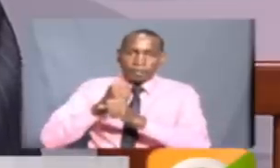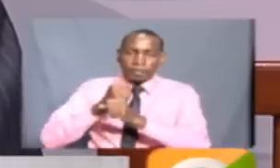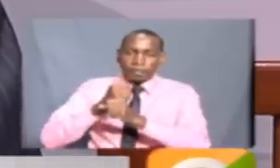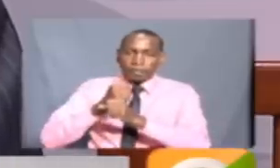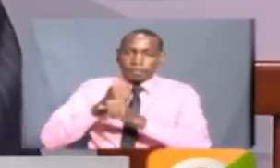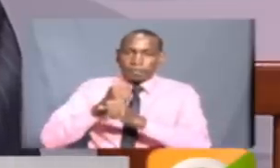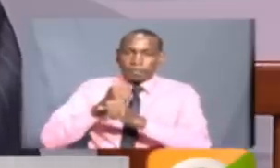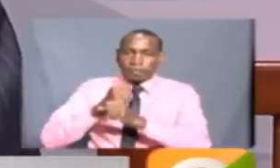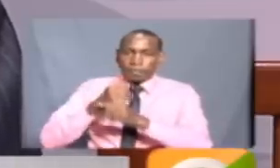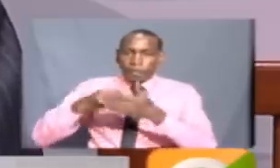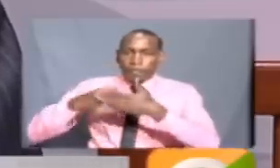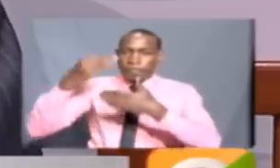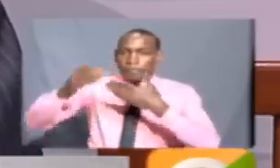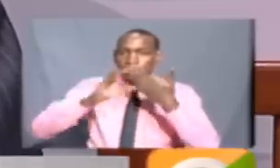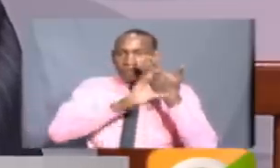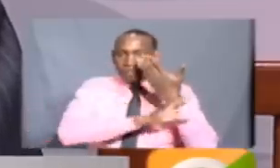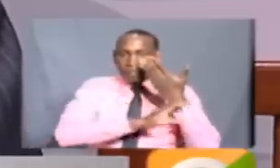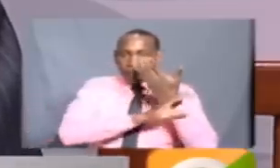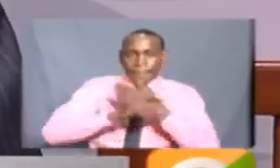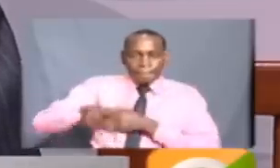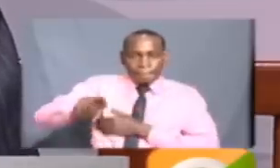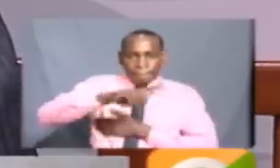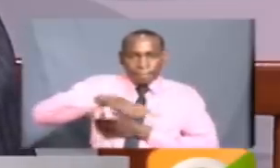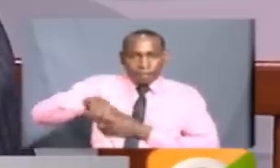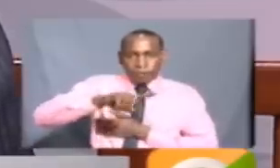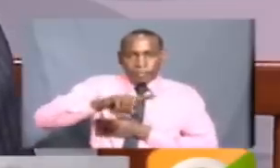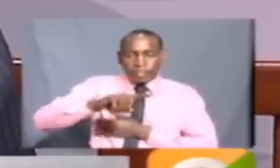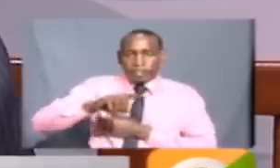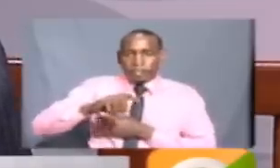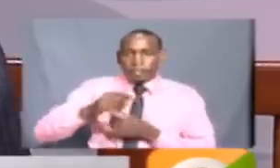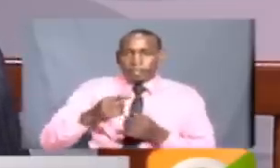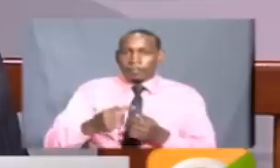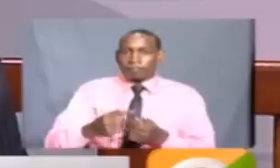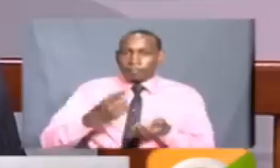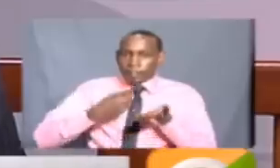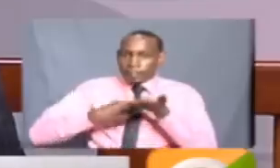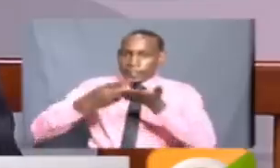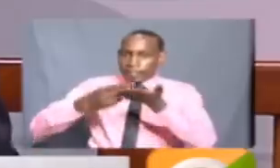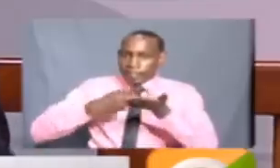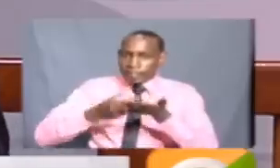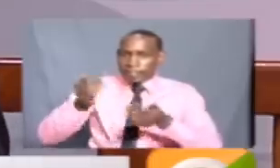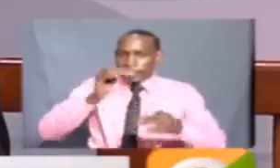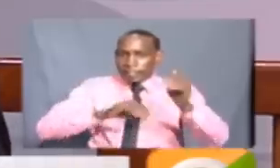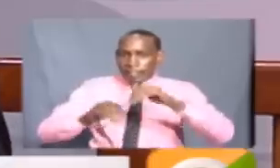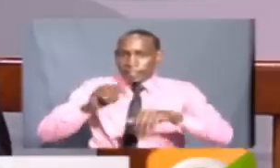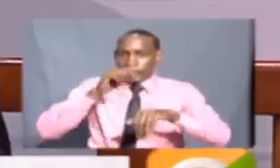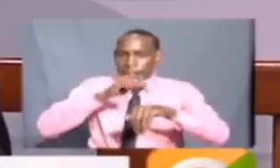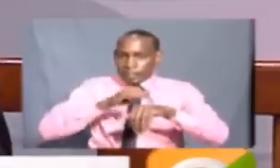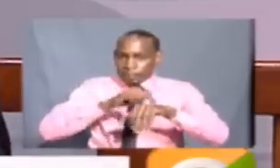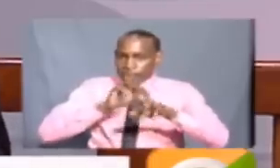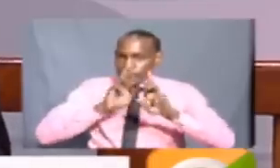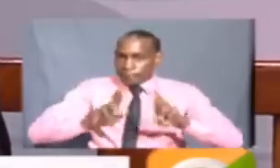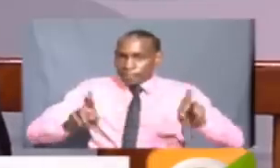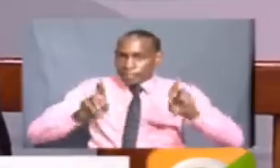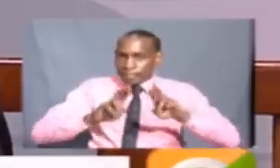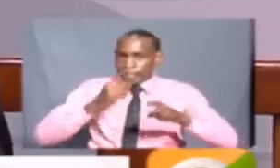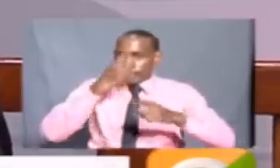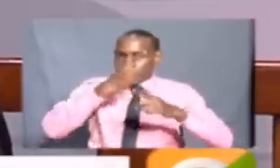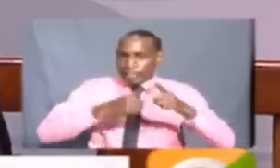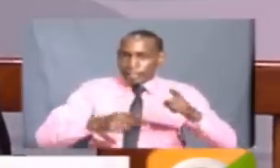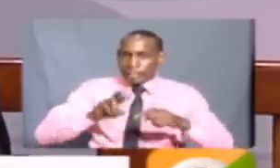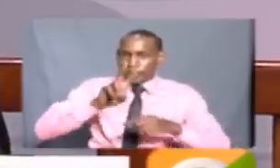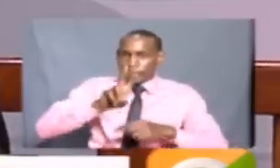the future of the country. We are going to talk about elections when the time has come in the year